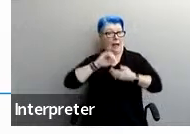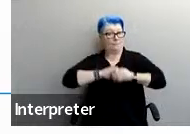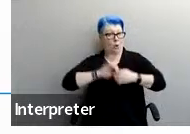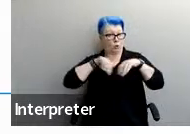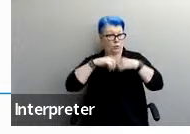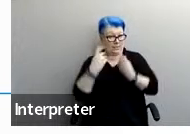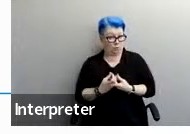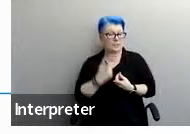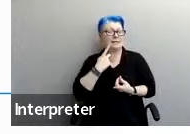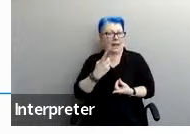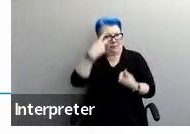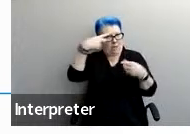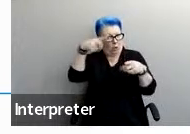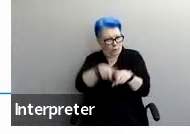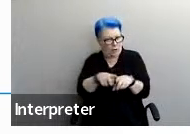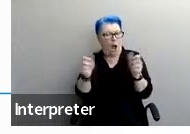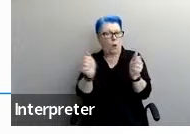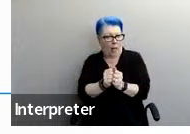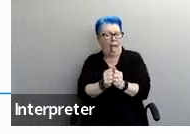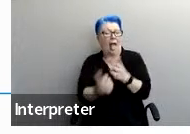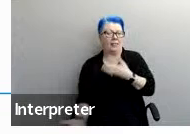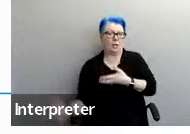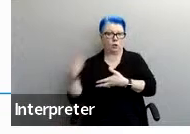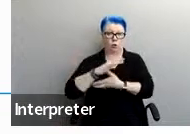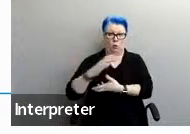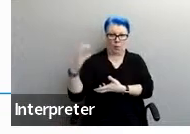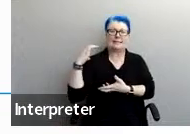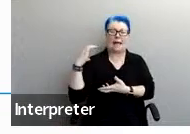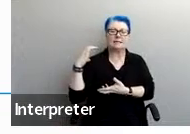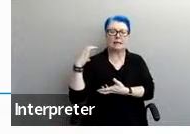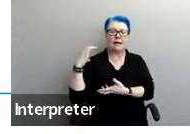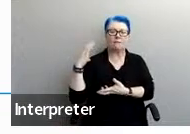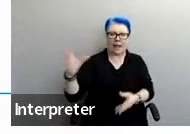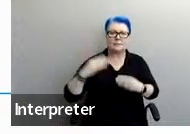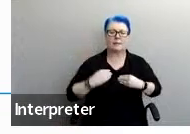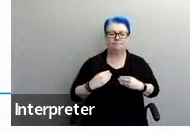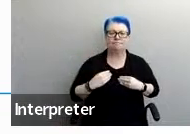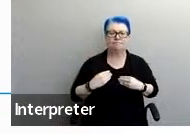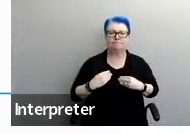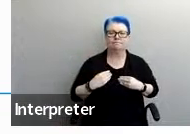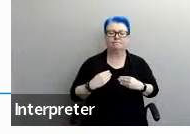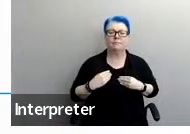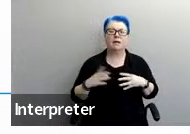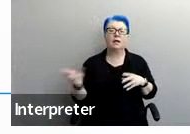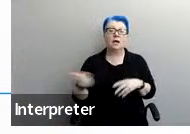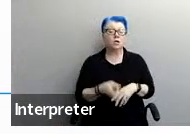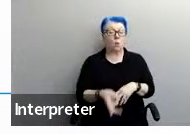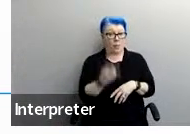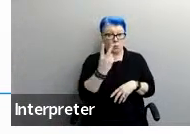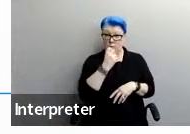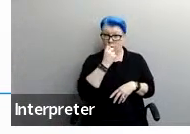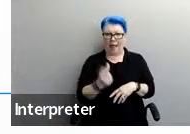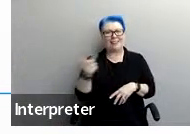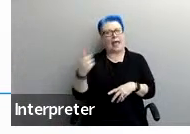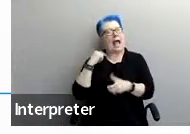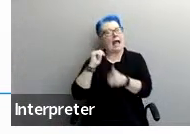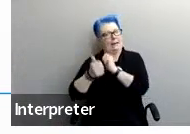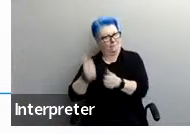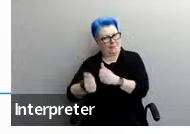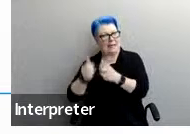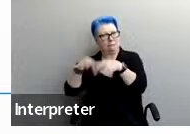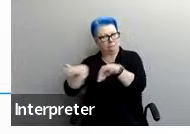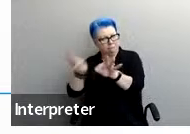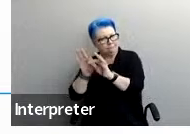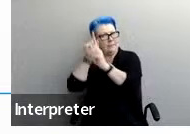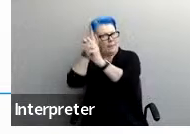at the superintendent level, although 7 of those partnerships are active. So the 2 that are not had competing priorities this